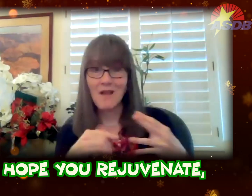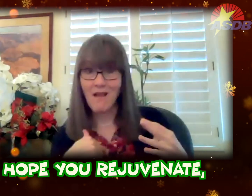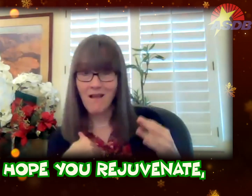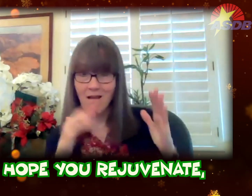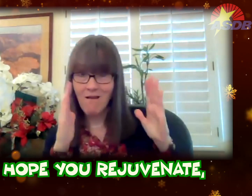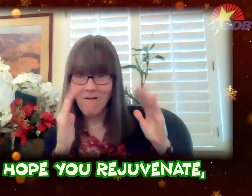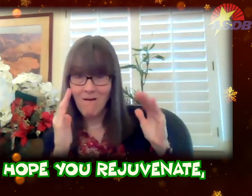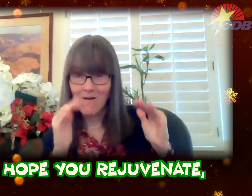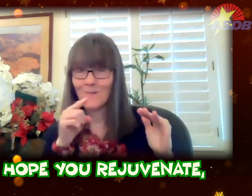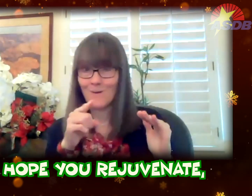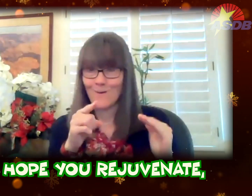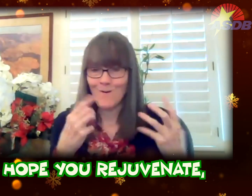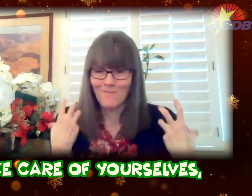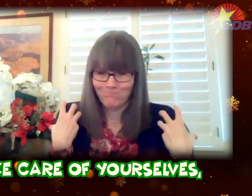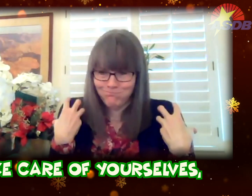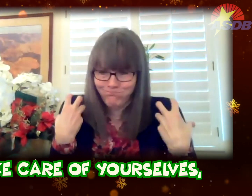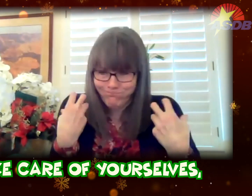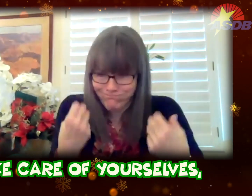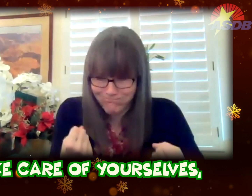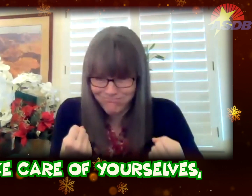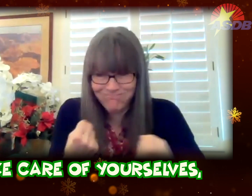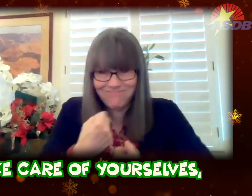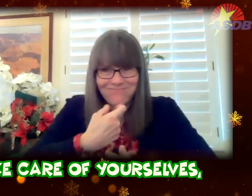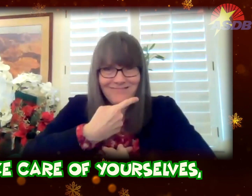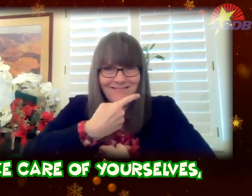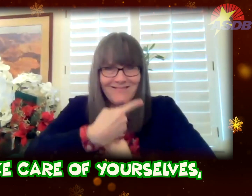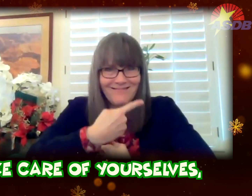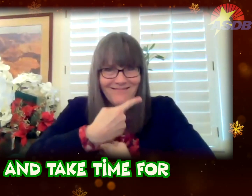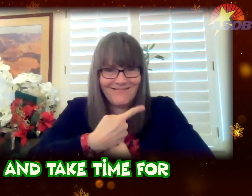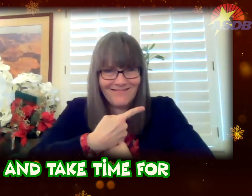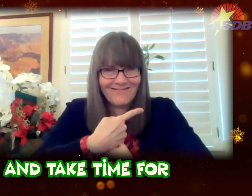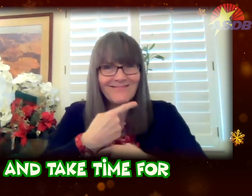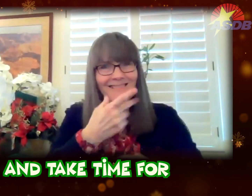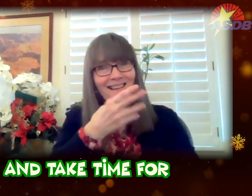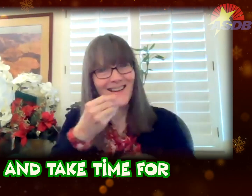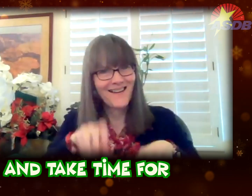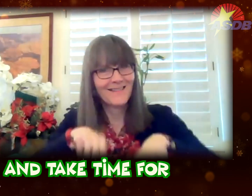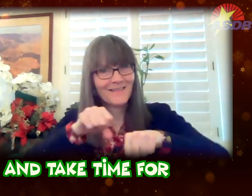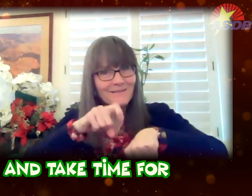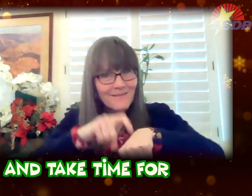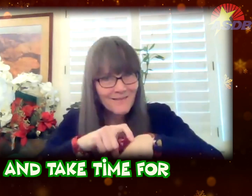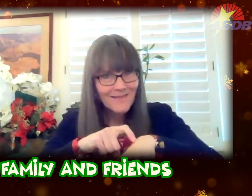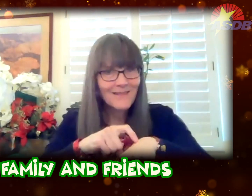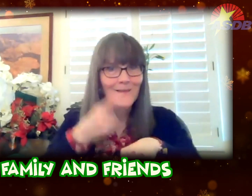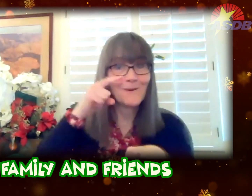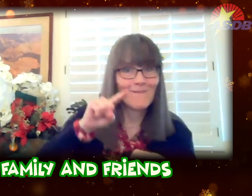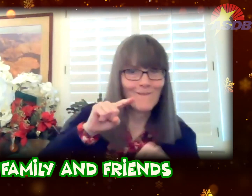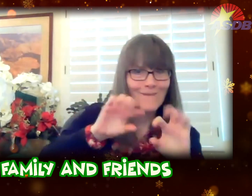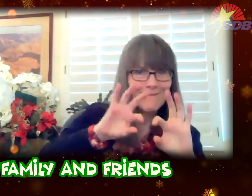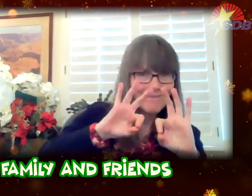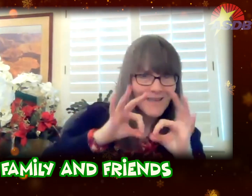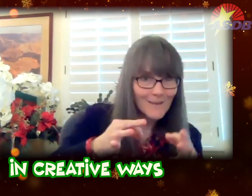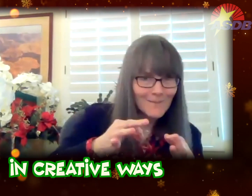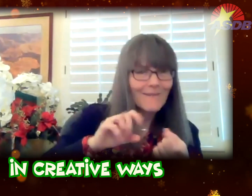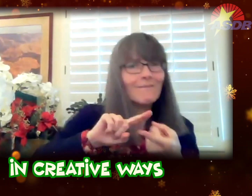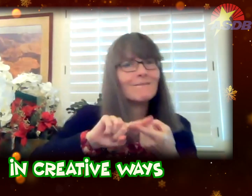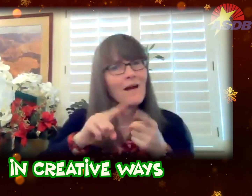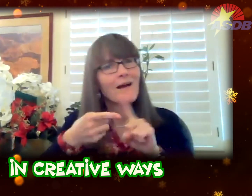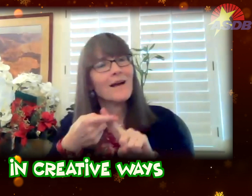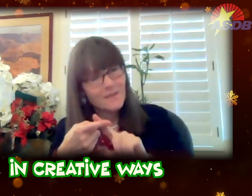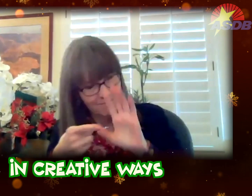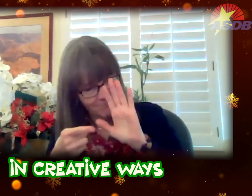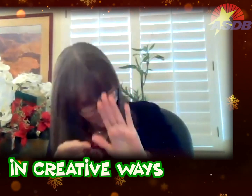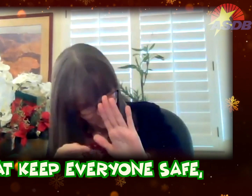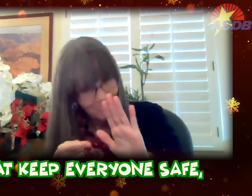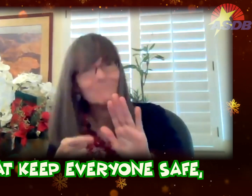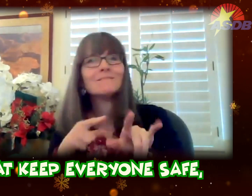We hope you rejuvenate, take care of yourselves, and take time for family and friends in